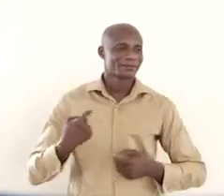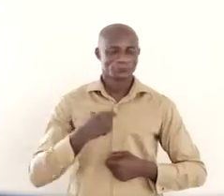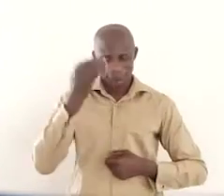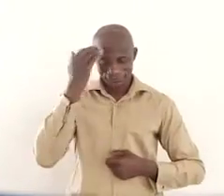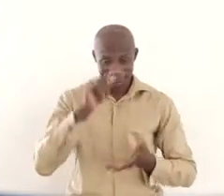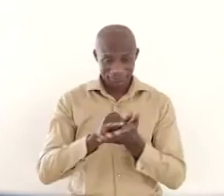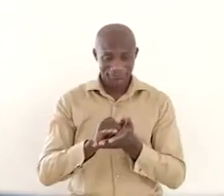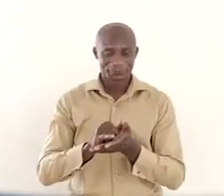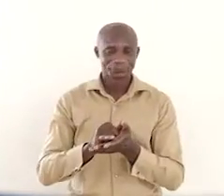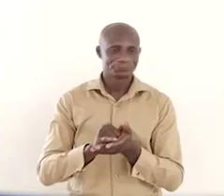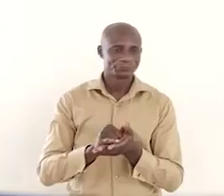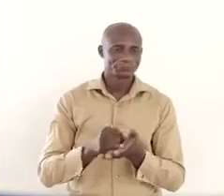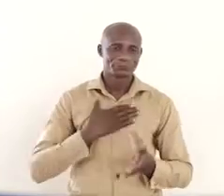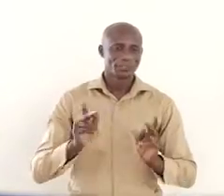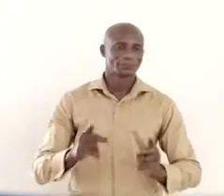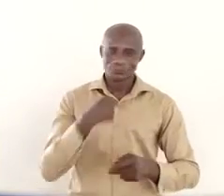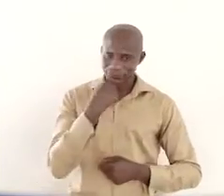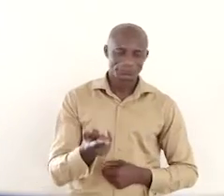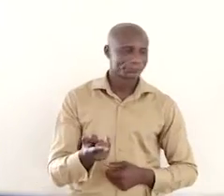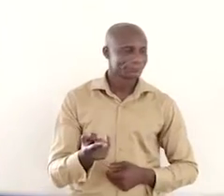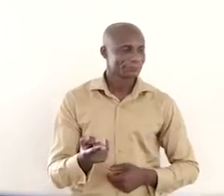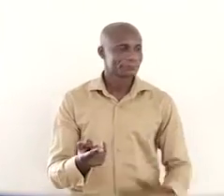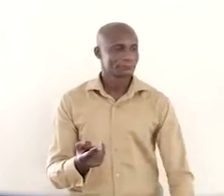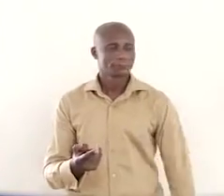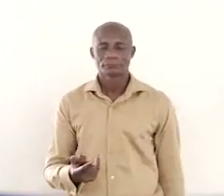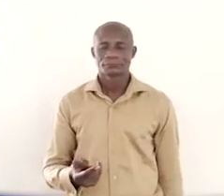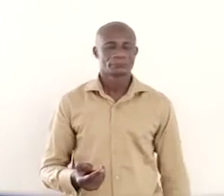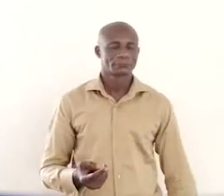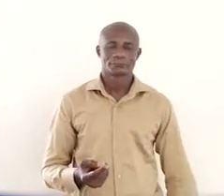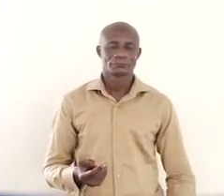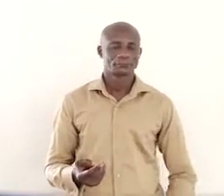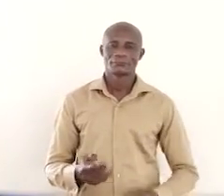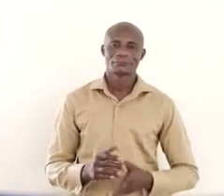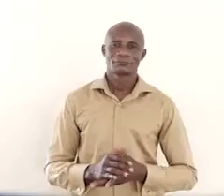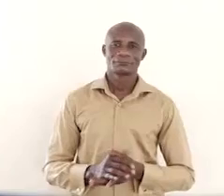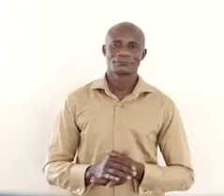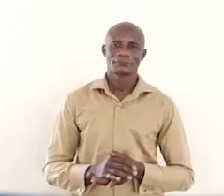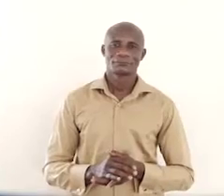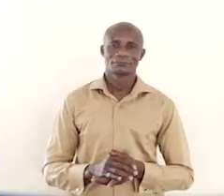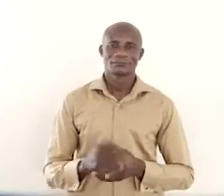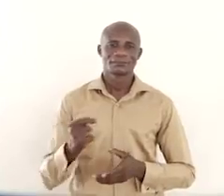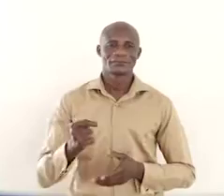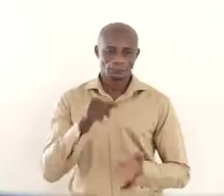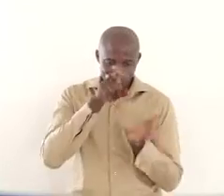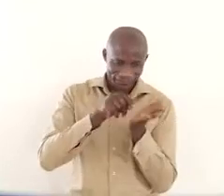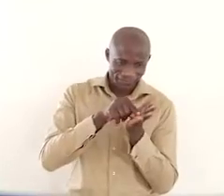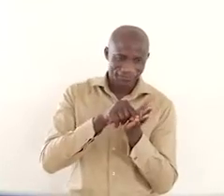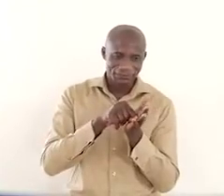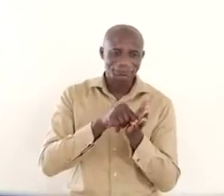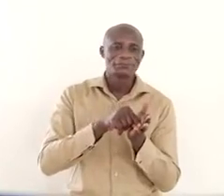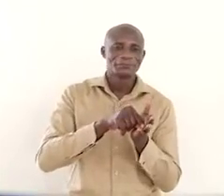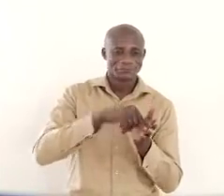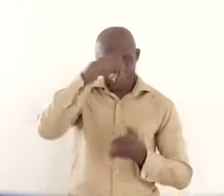But we know that, my people say, here too, where as a sore as a cayenne, the chicken, they